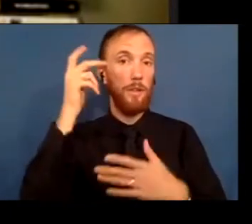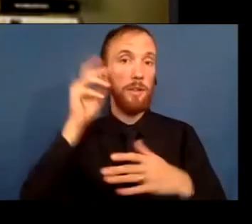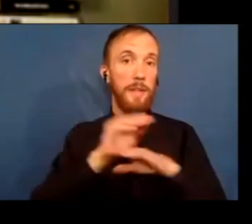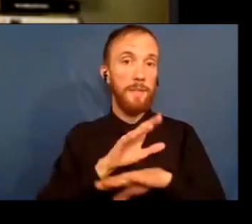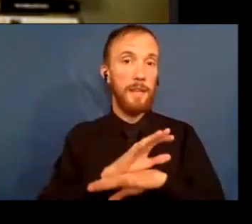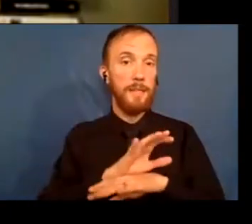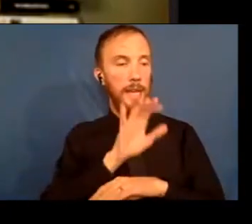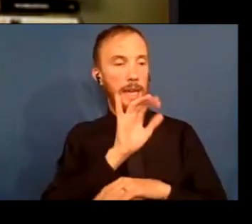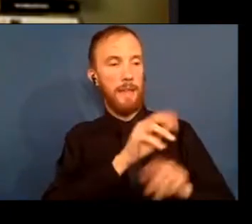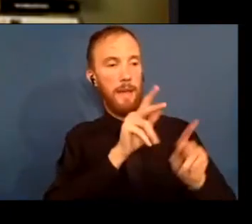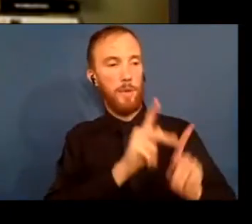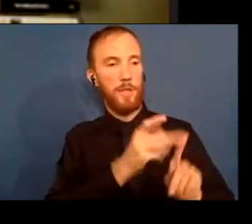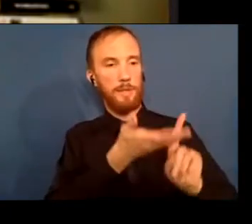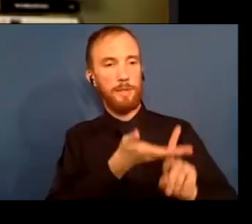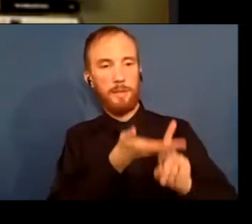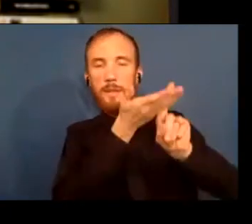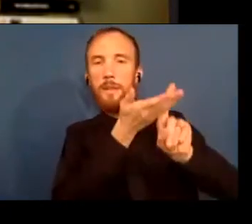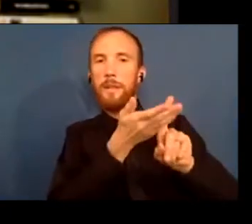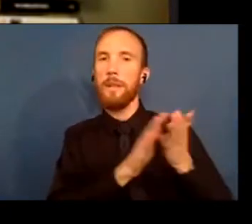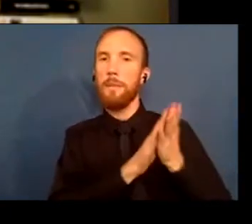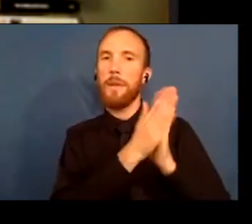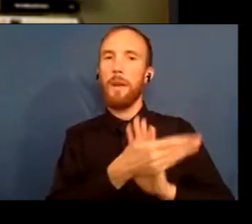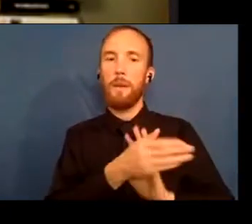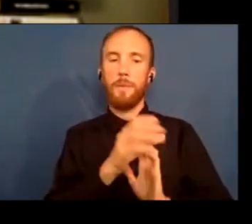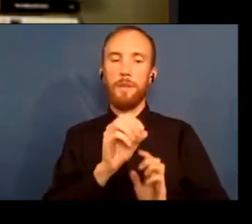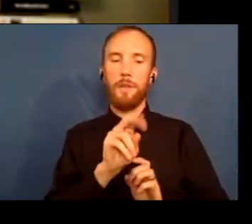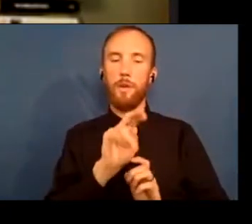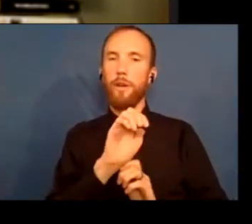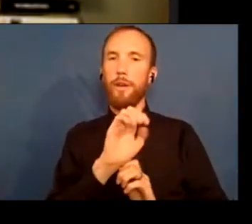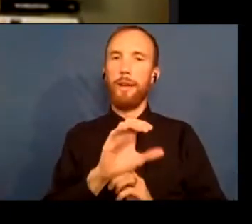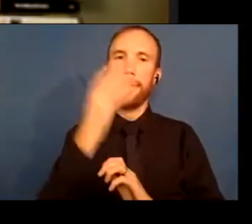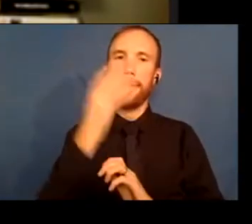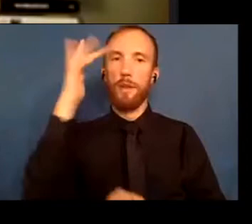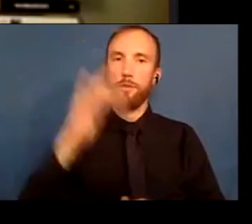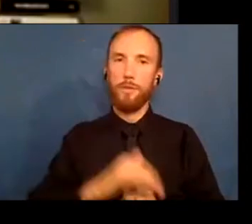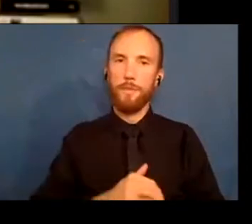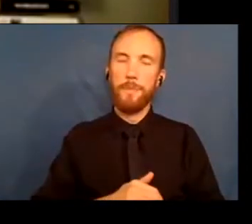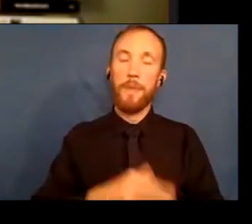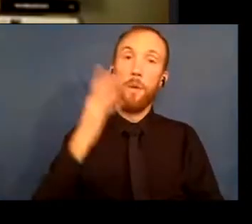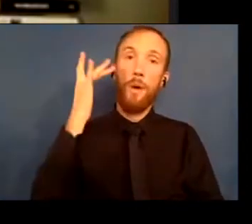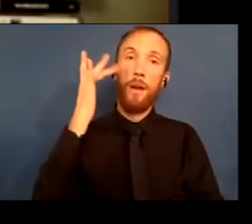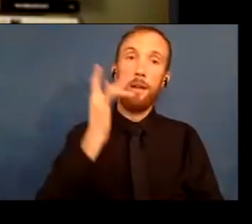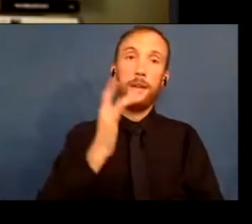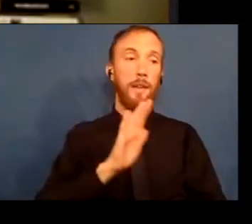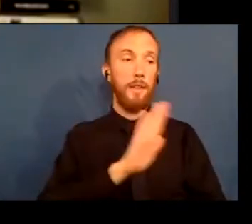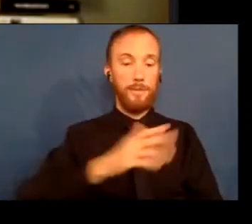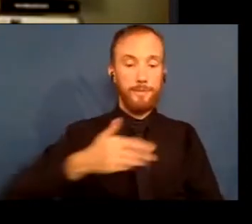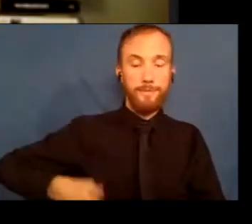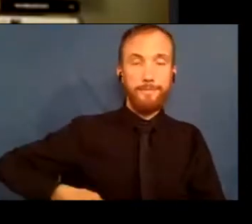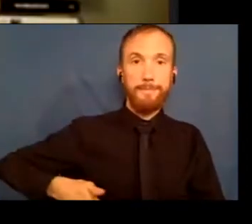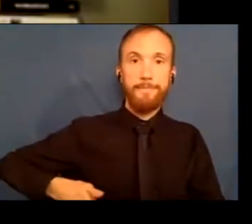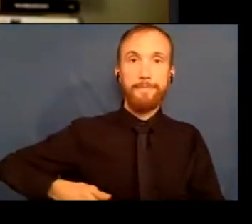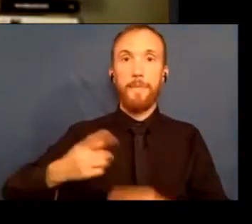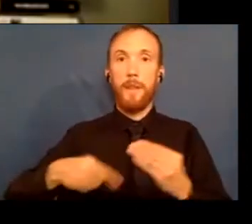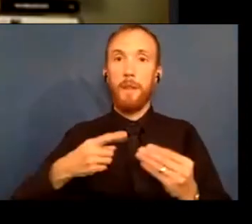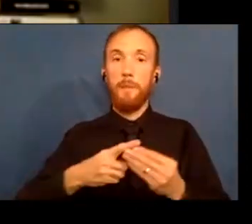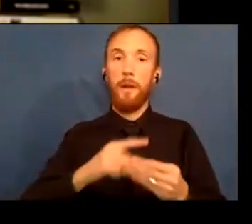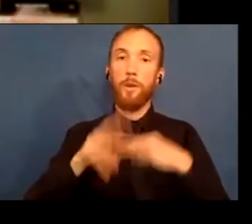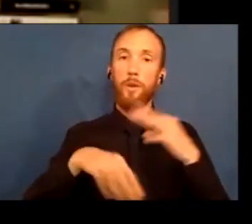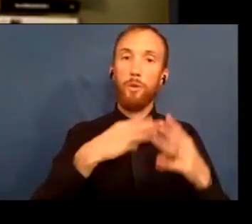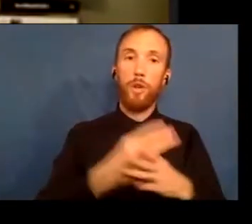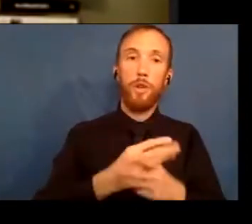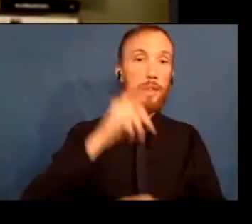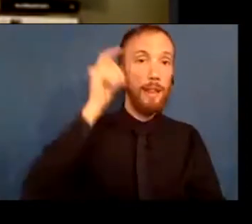their class because of, on the one side, their intuitions about the world, the theories they've built out of that intuitions,